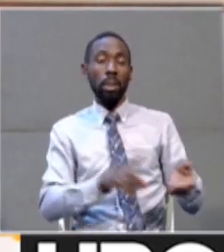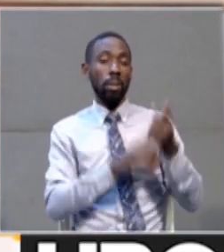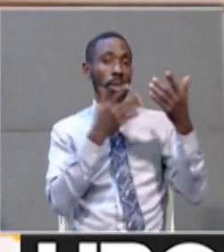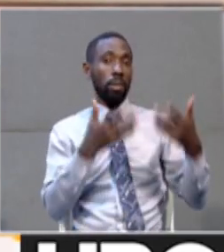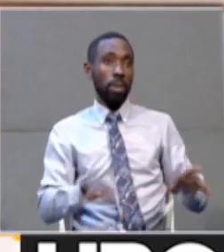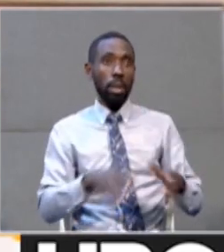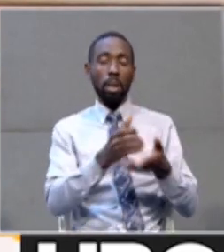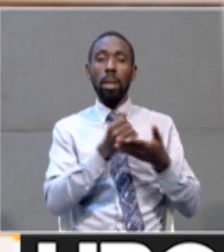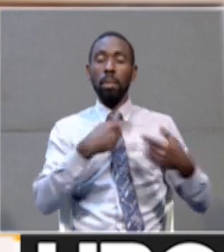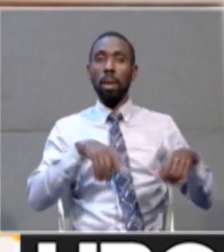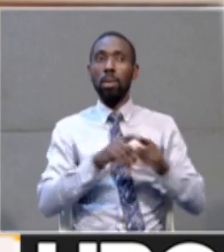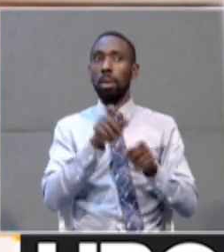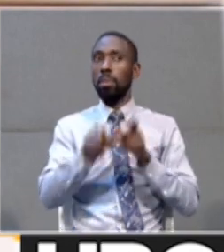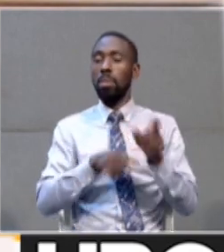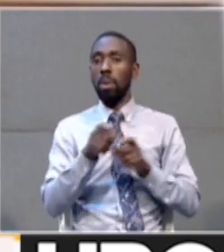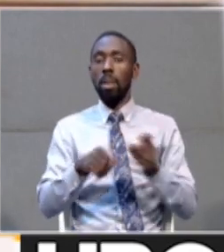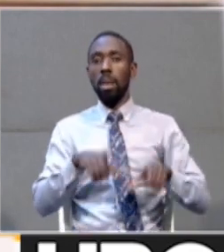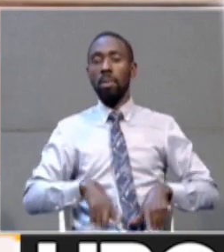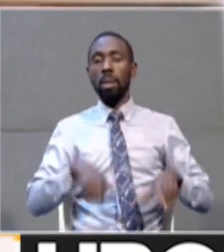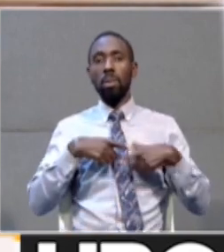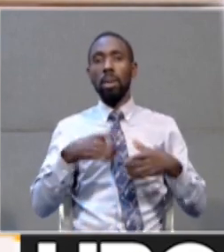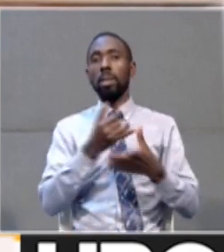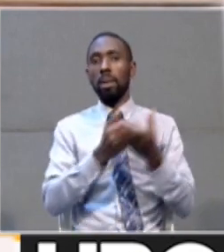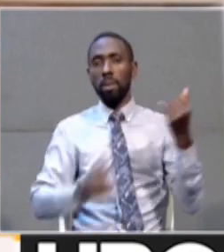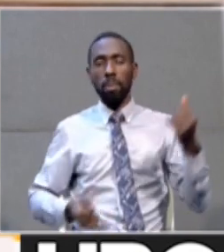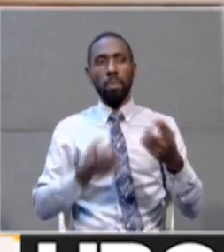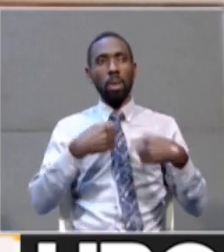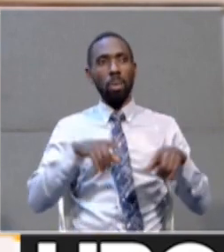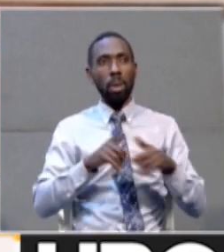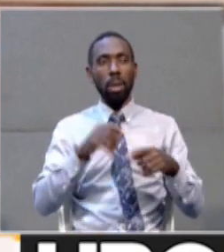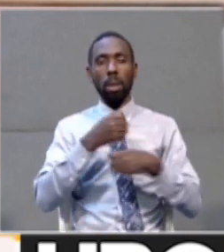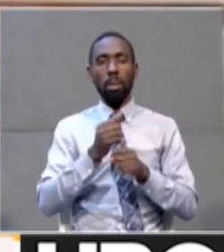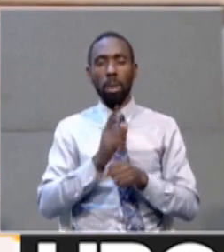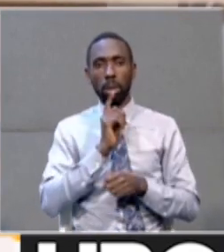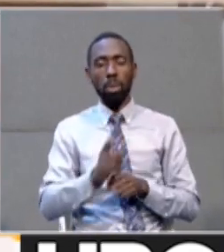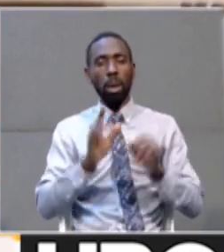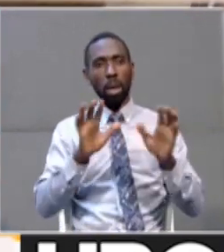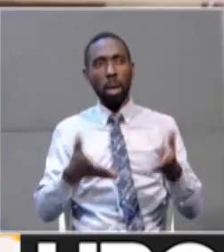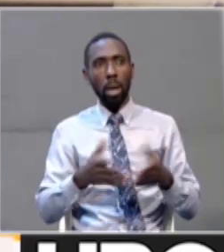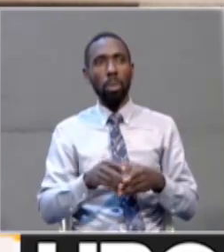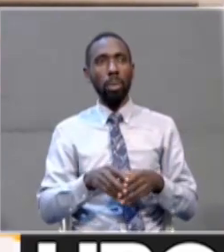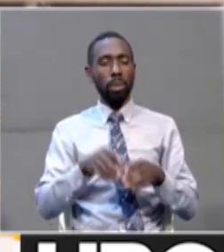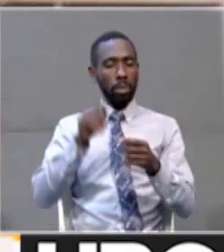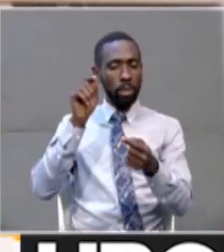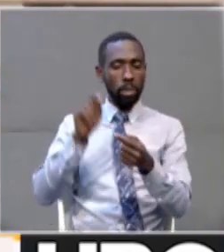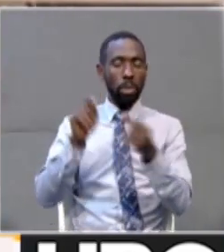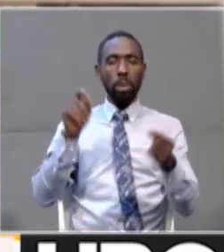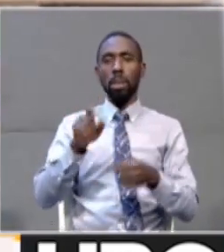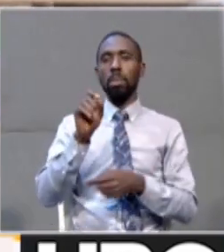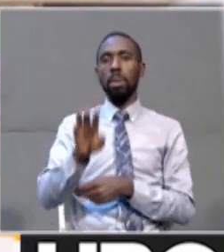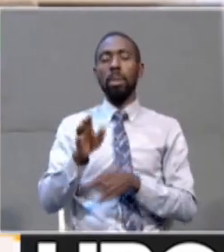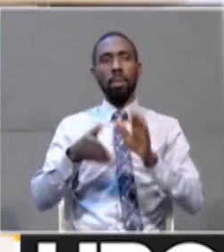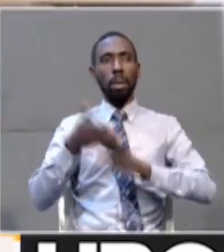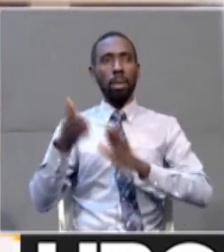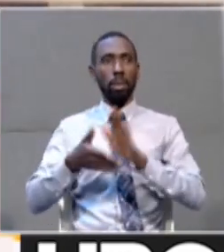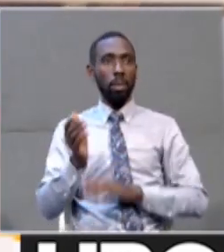us in the people living with HIV. How can we make sure that we detect their TB early? So we want a person living